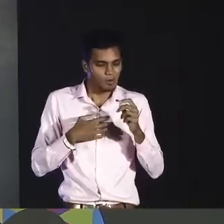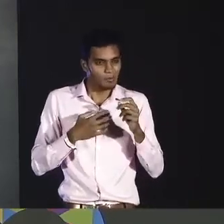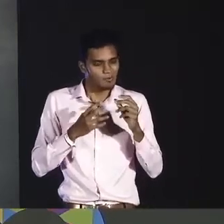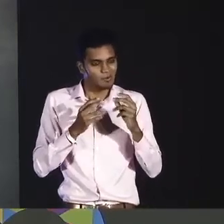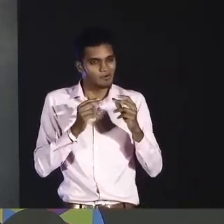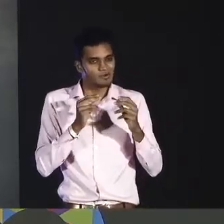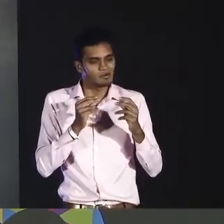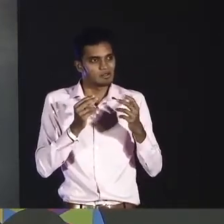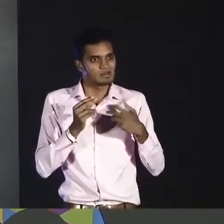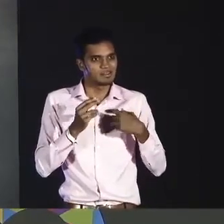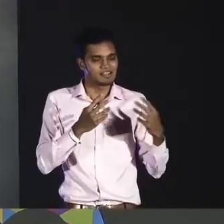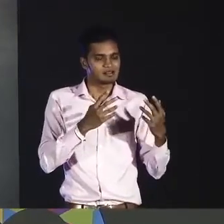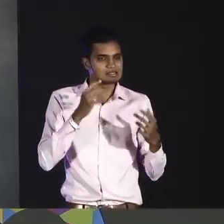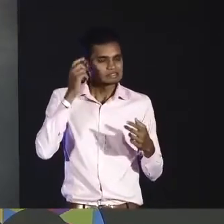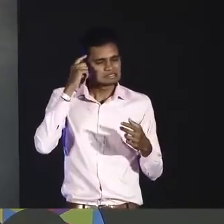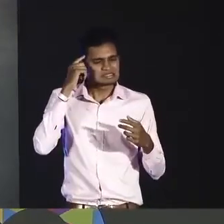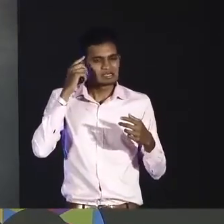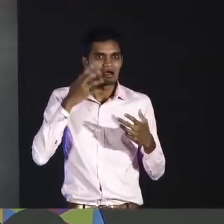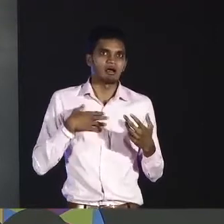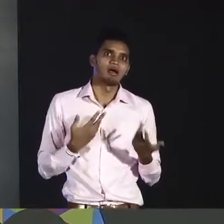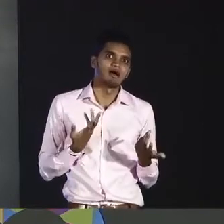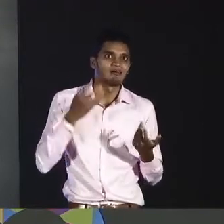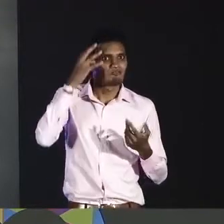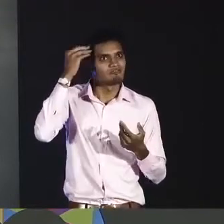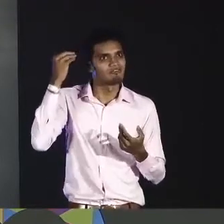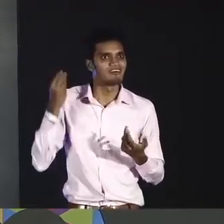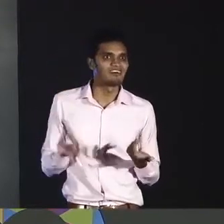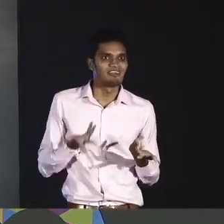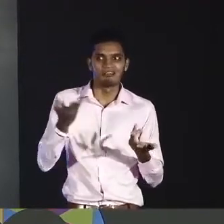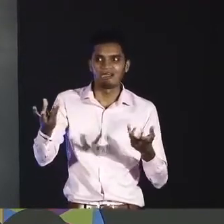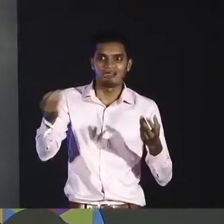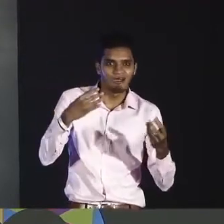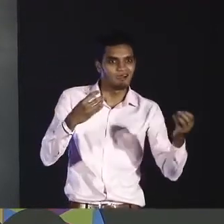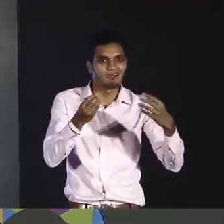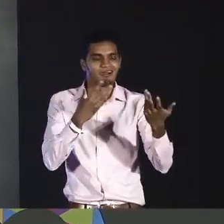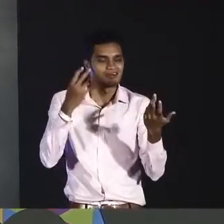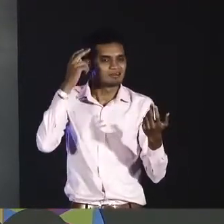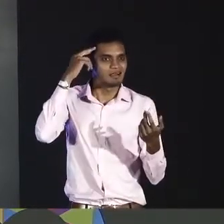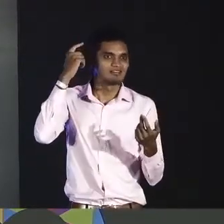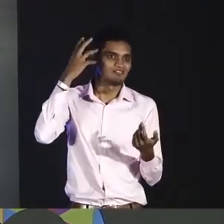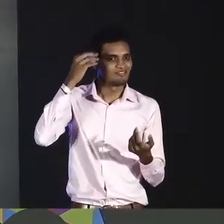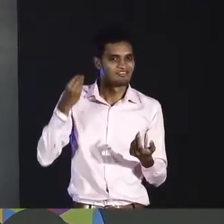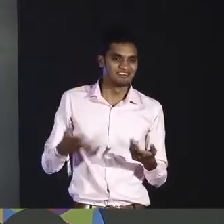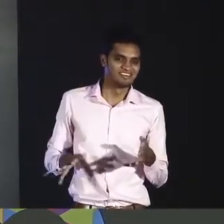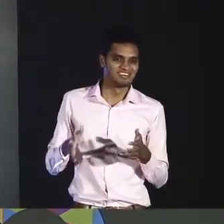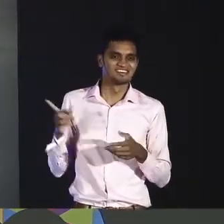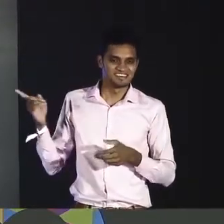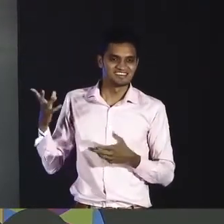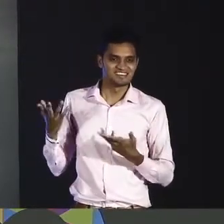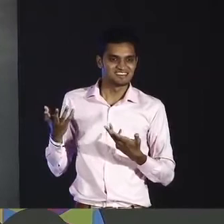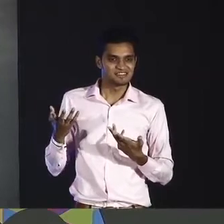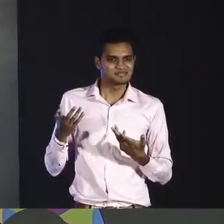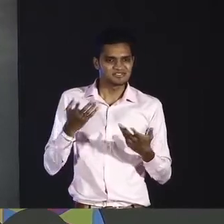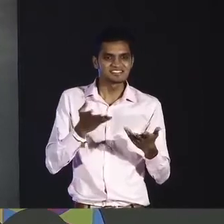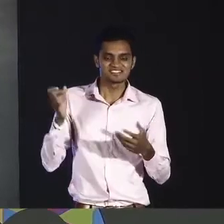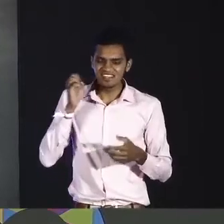to all of them, scratched his head and he said, "I forgot where I wanted to go." Correct? What is this? Can't you wait for a few